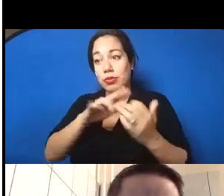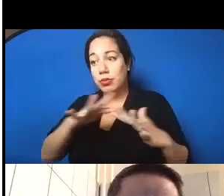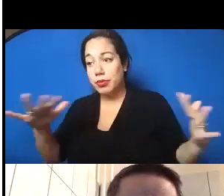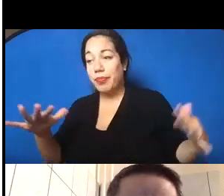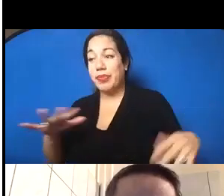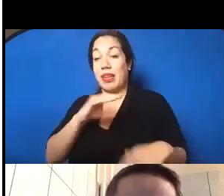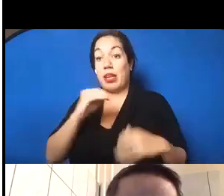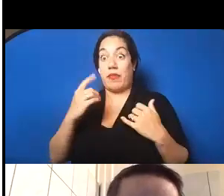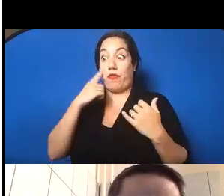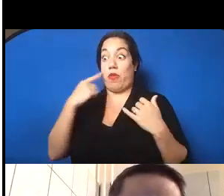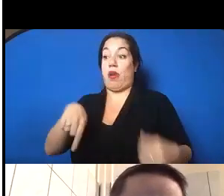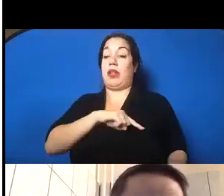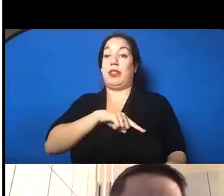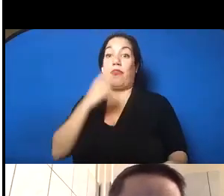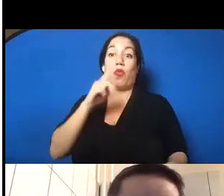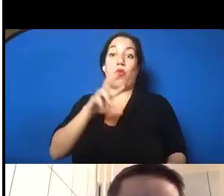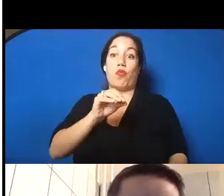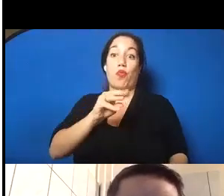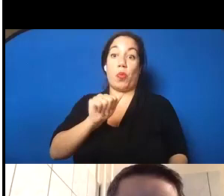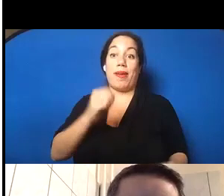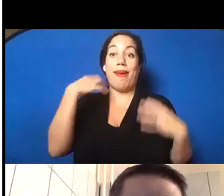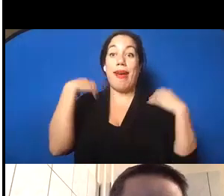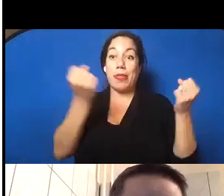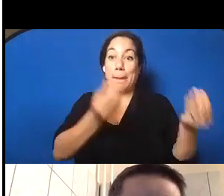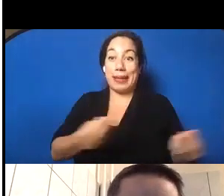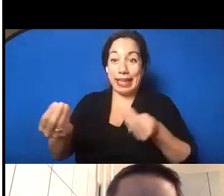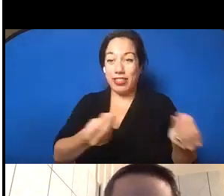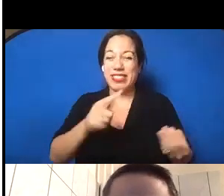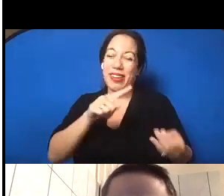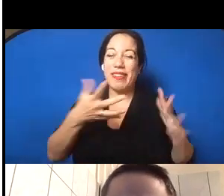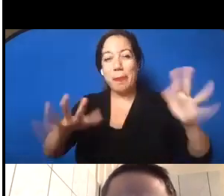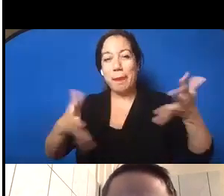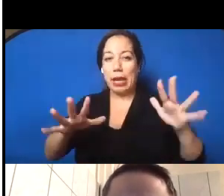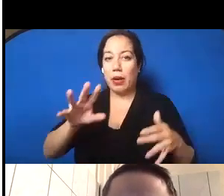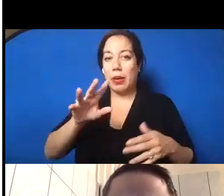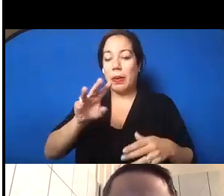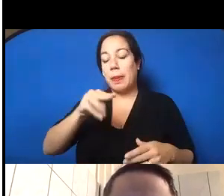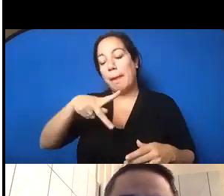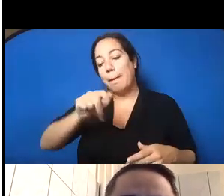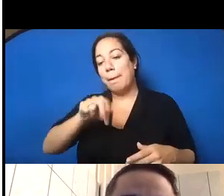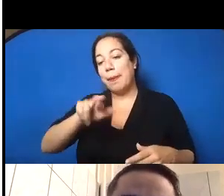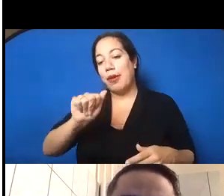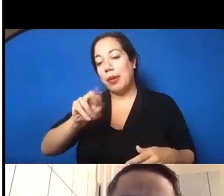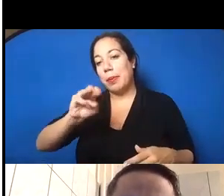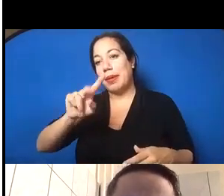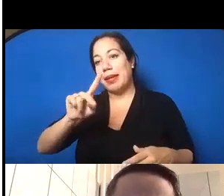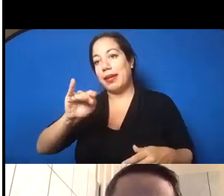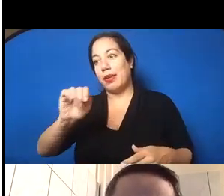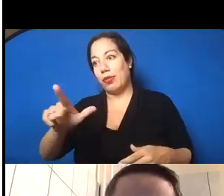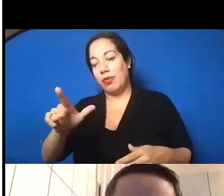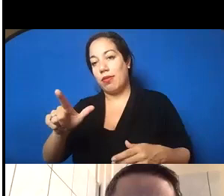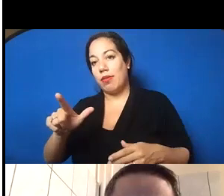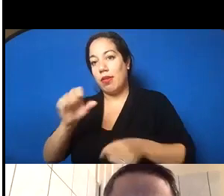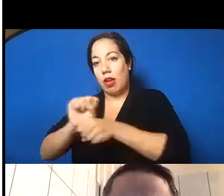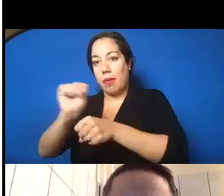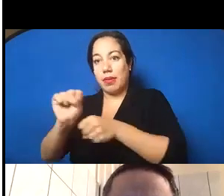in our case, for the Roma health mediators, which are sort of a paramedical occupation, and which do enter, including